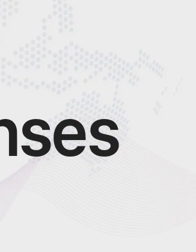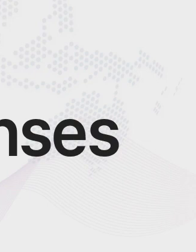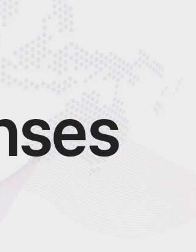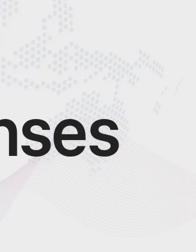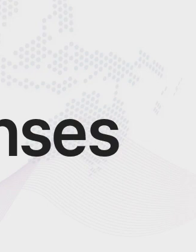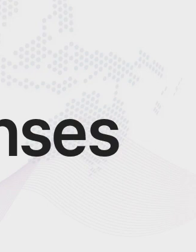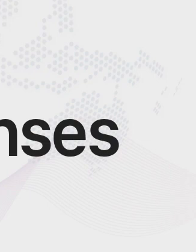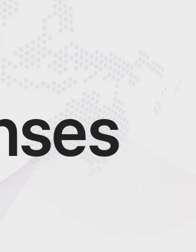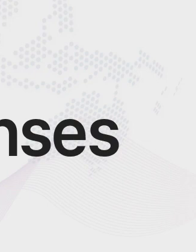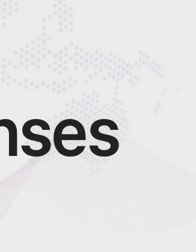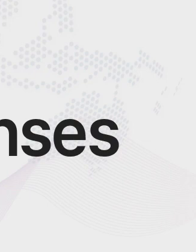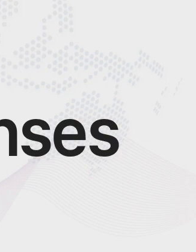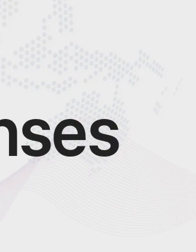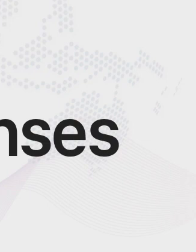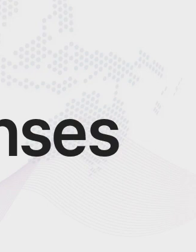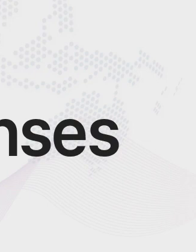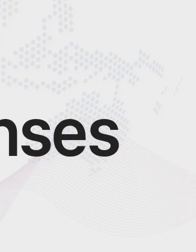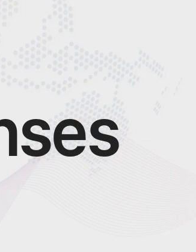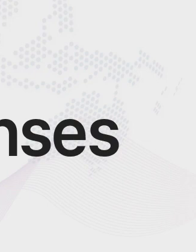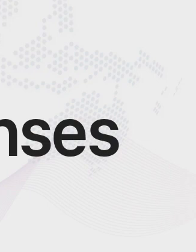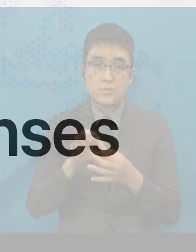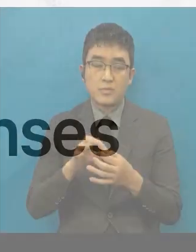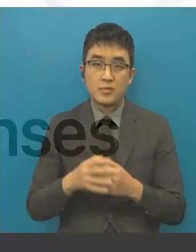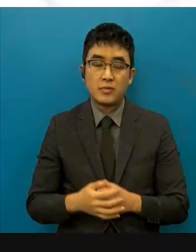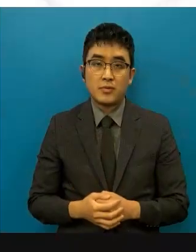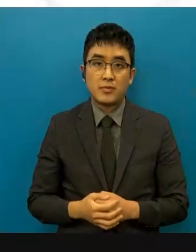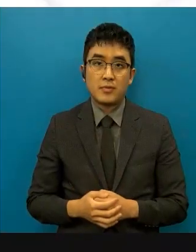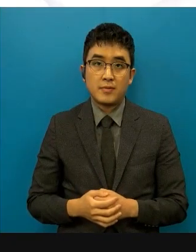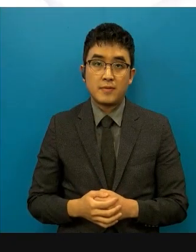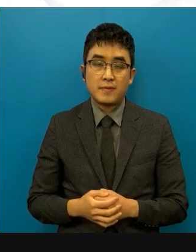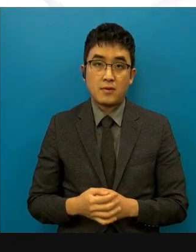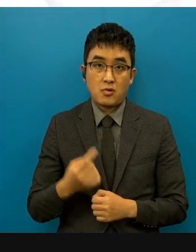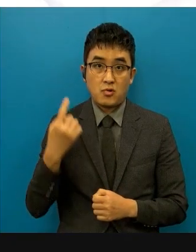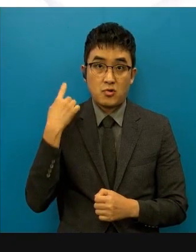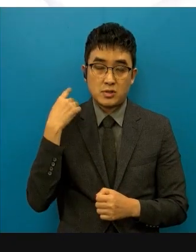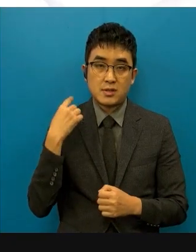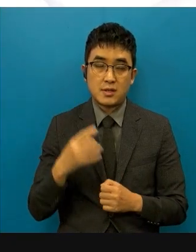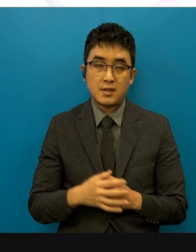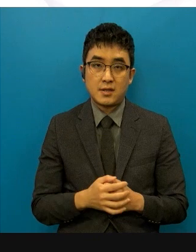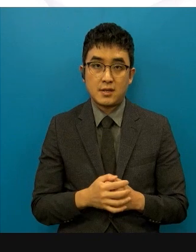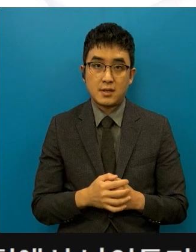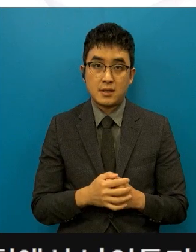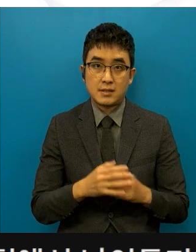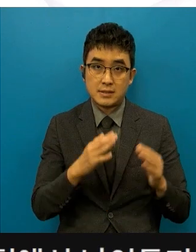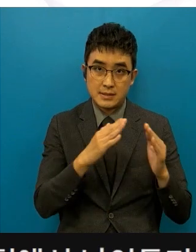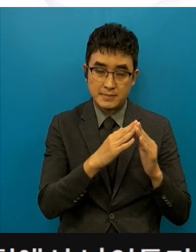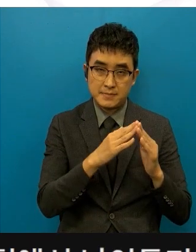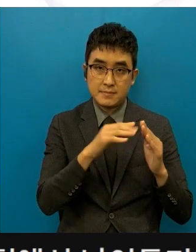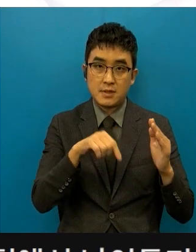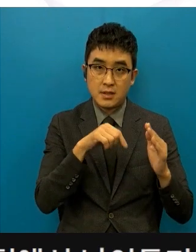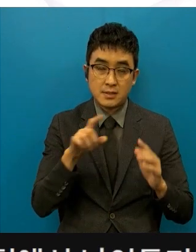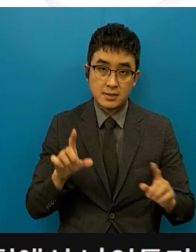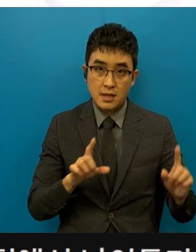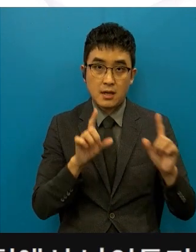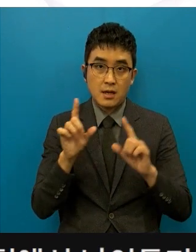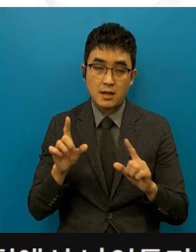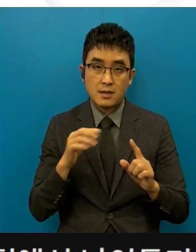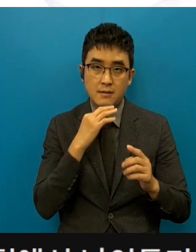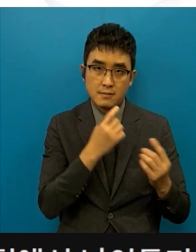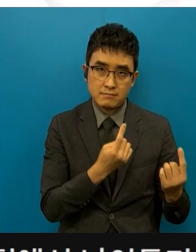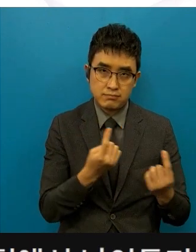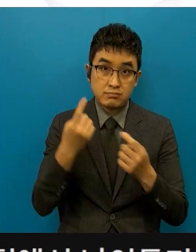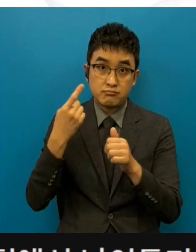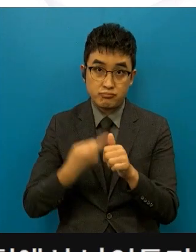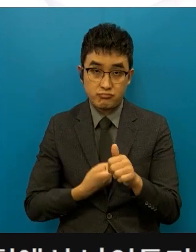focused on aging in place, but today we're going a little bit more straightforward. All right, there will be 5 presentations followed by